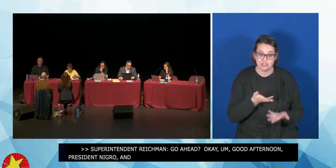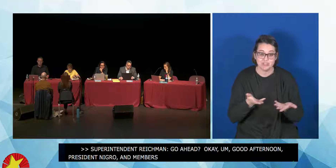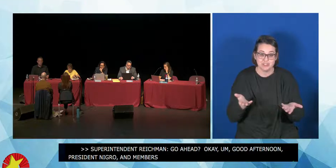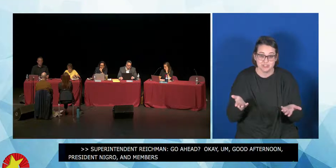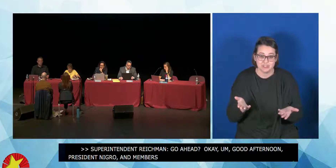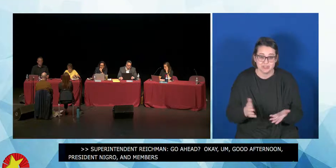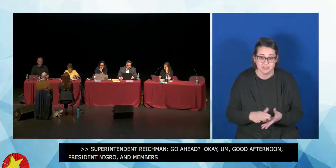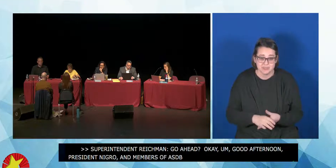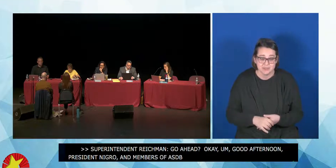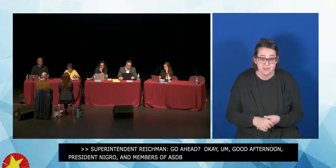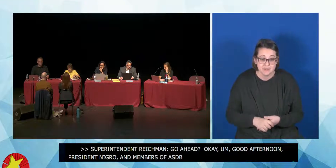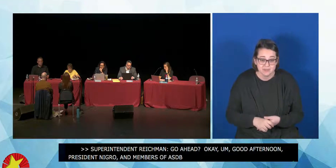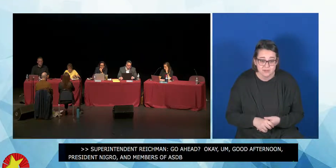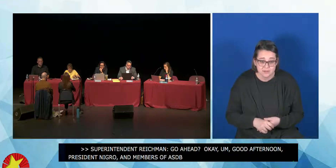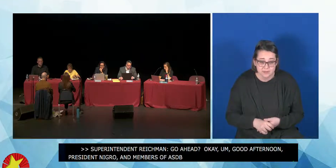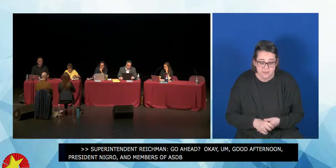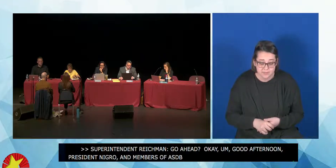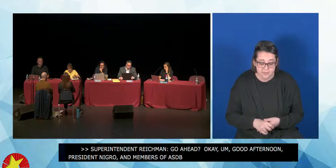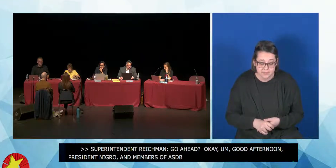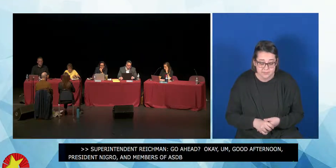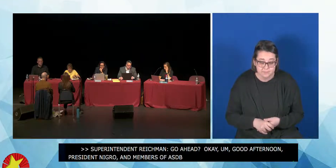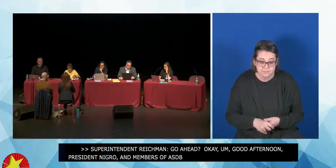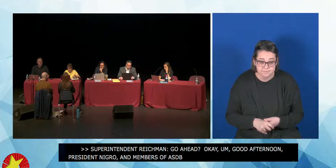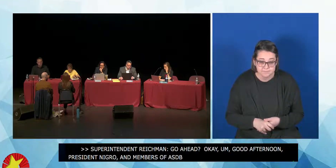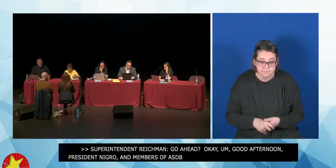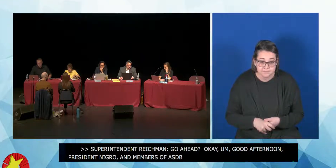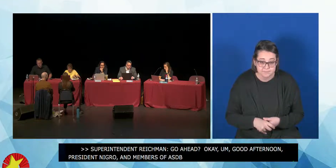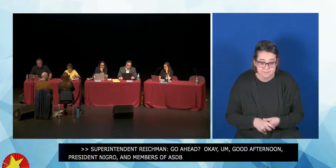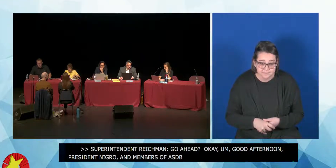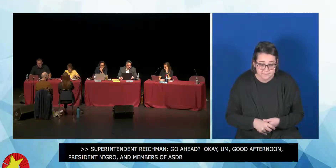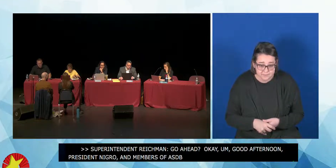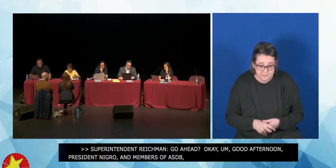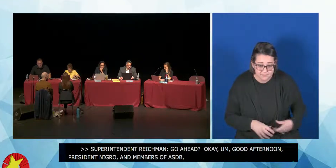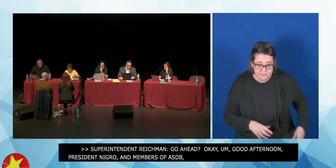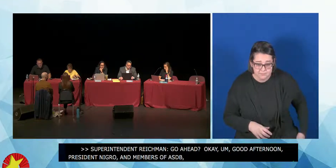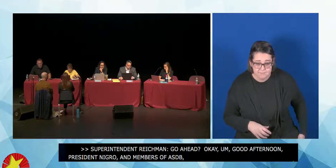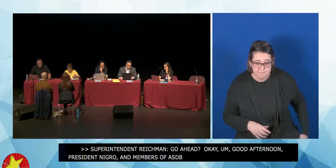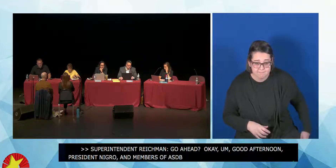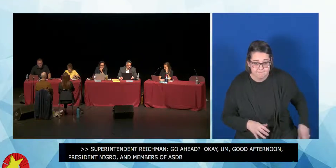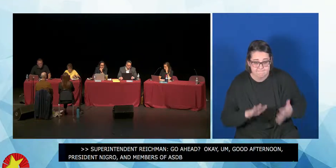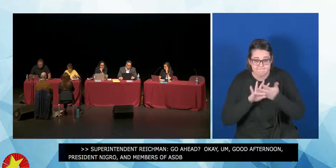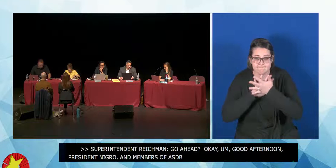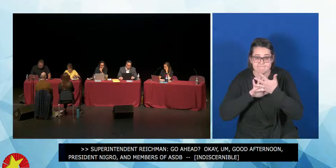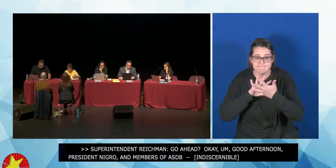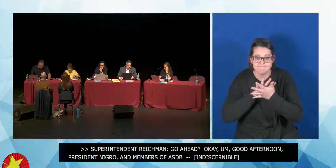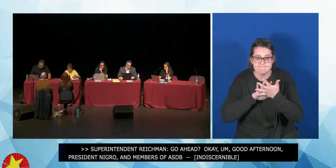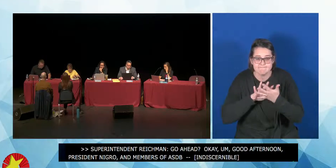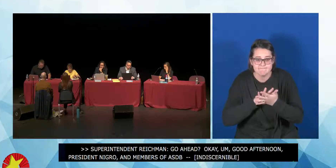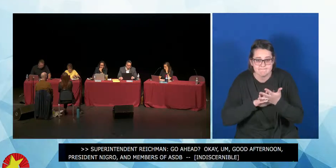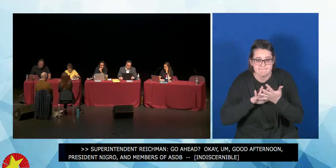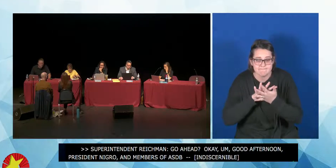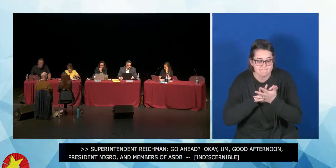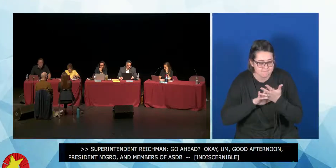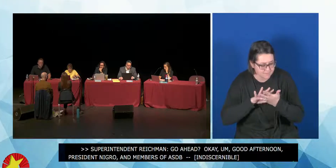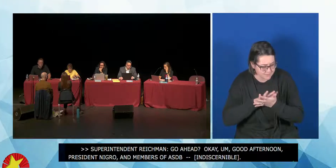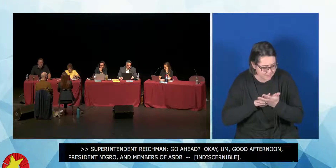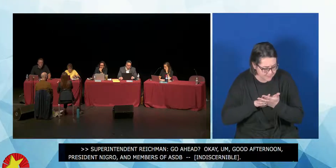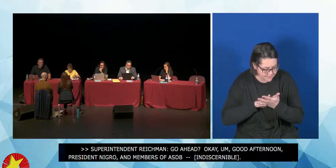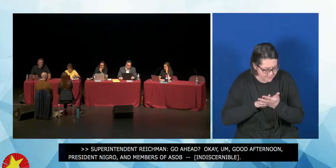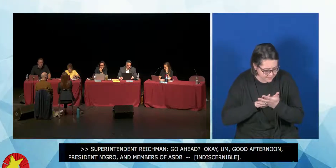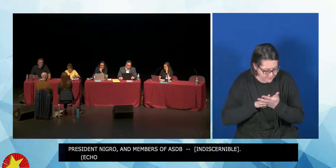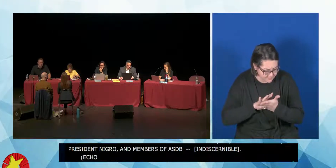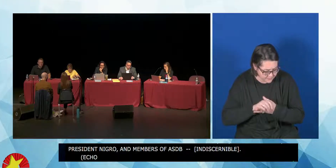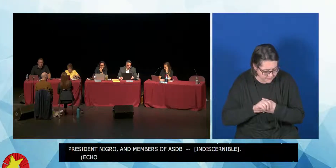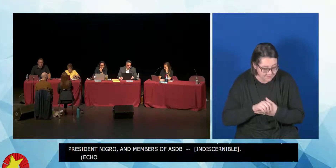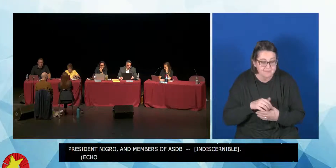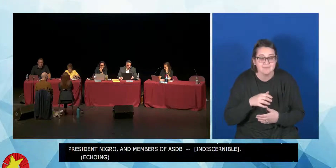the Superintendent Ricky, the Superintendent Stephen, the ASD